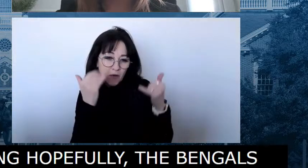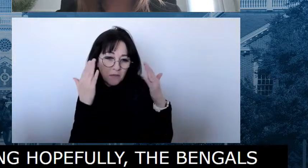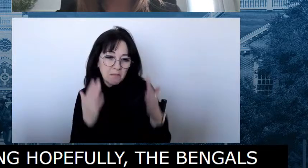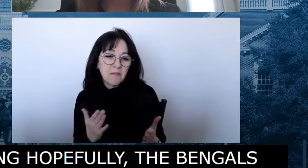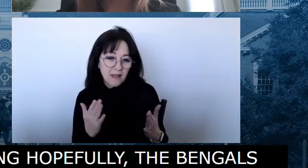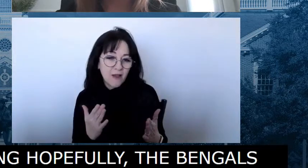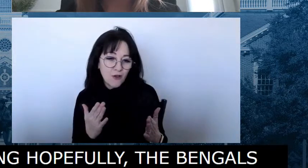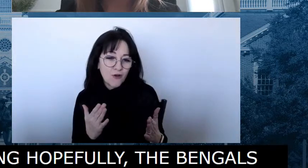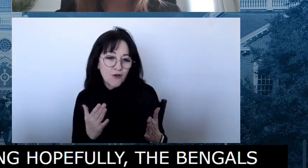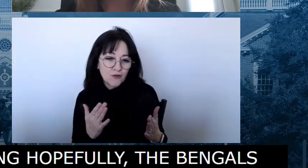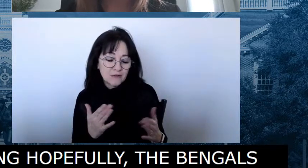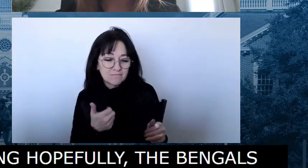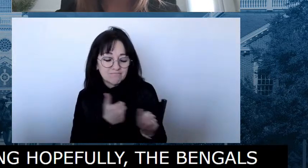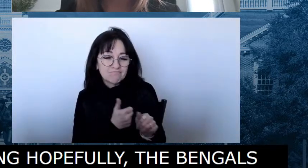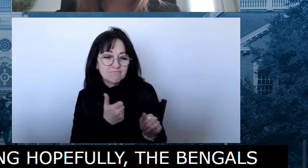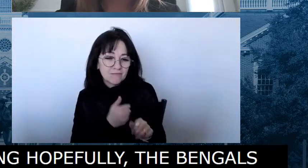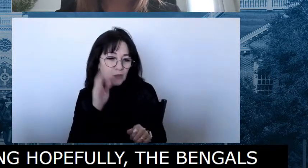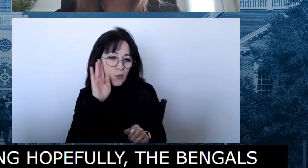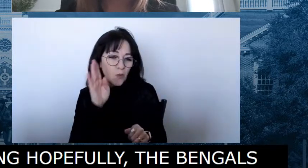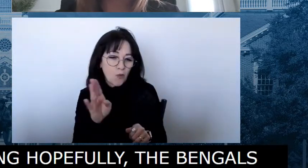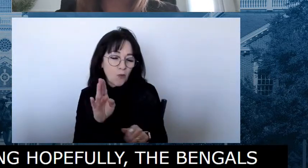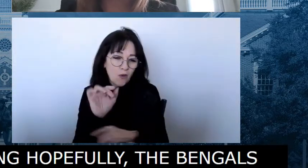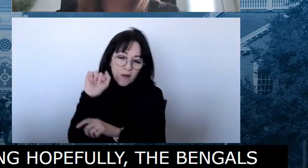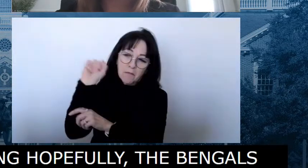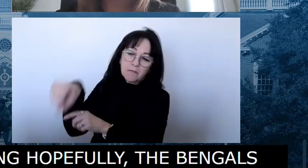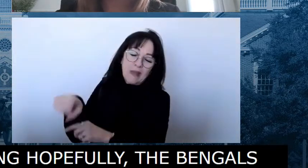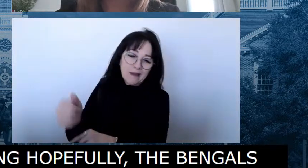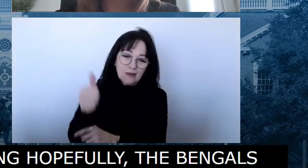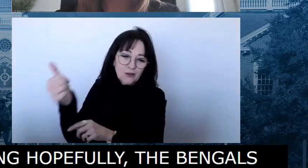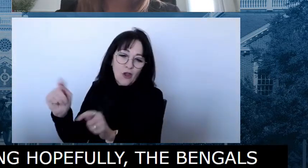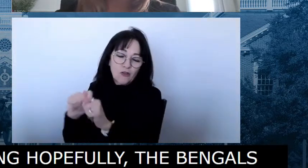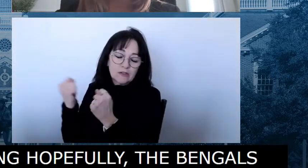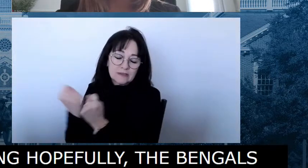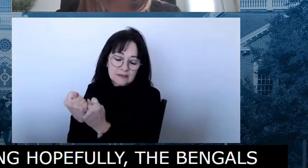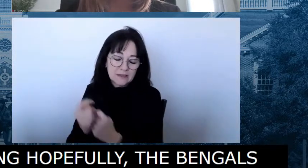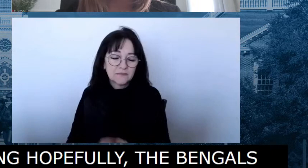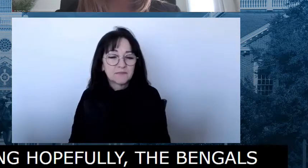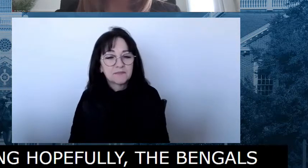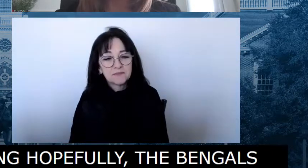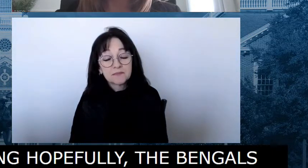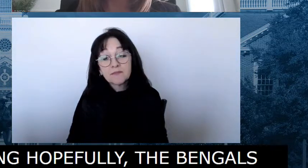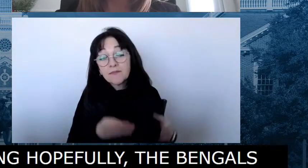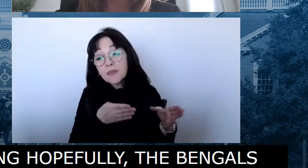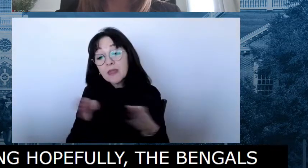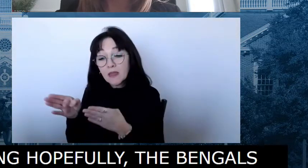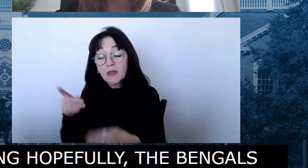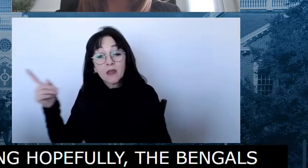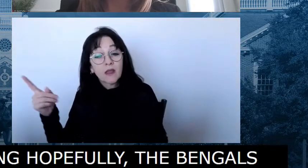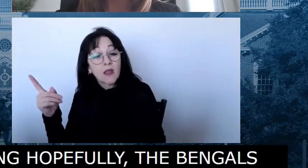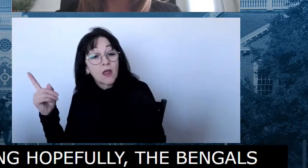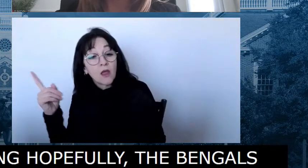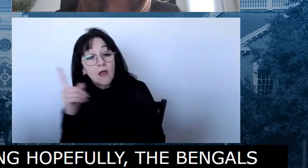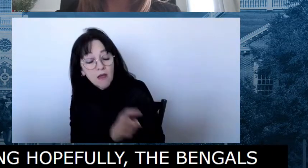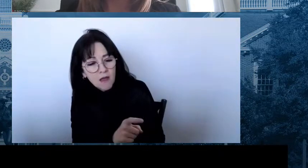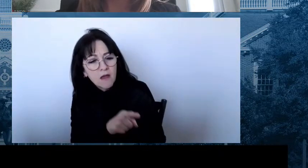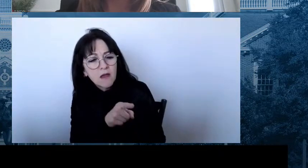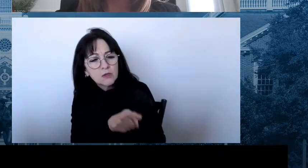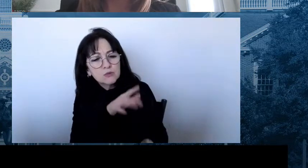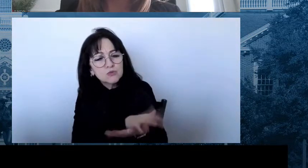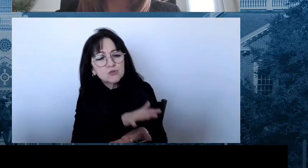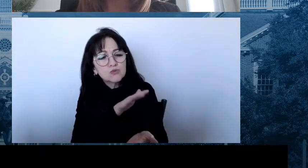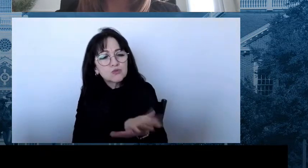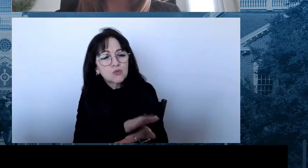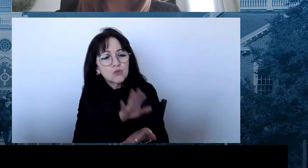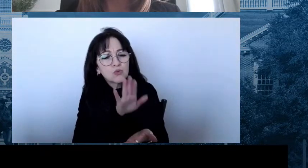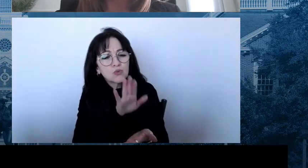Delawarean do well for the other team. And if I can just ask quickly, on the school mandate side, what is the